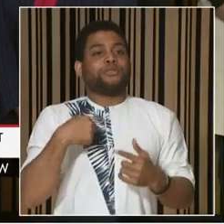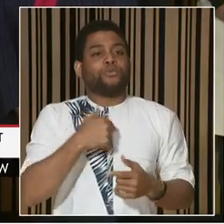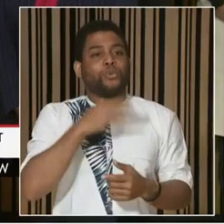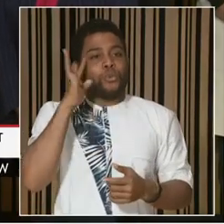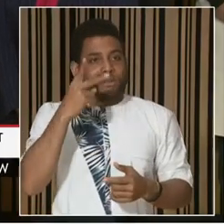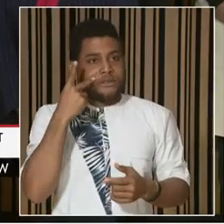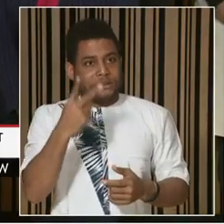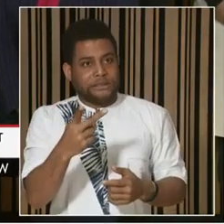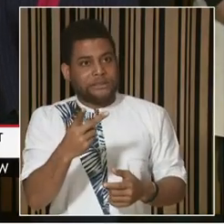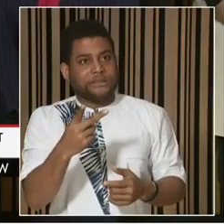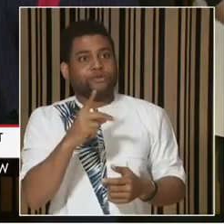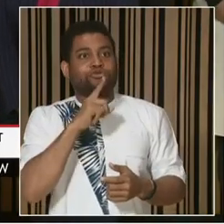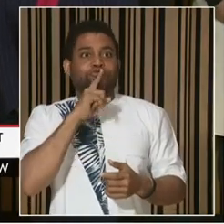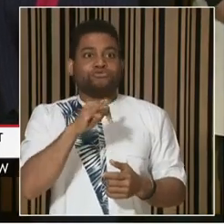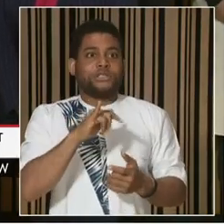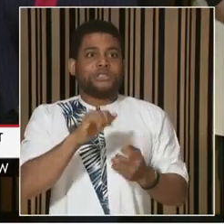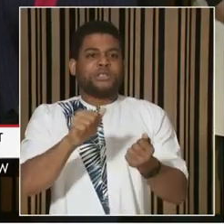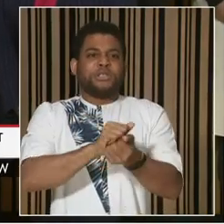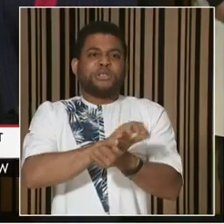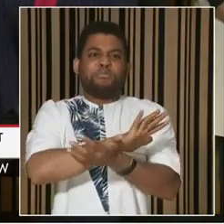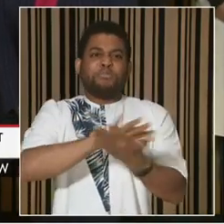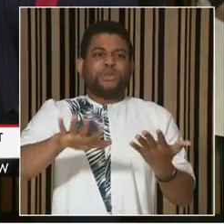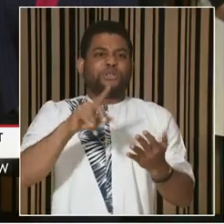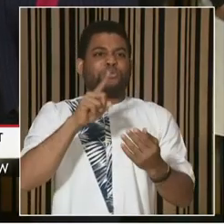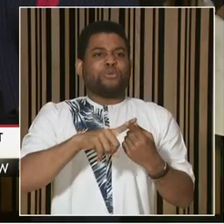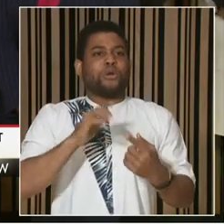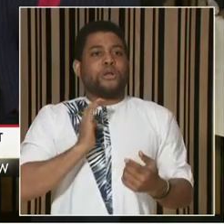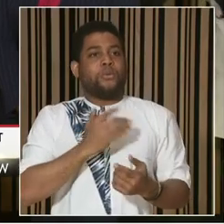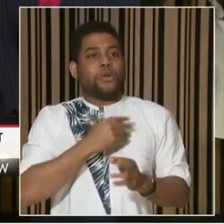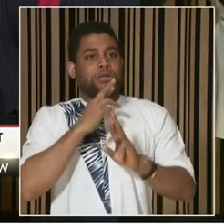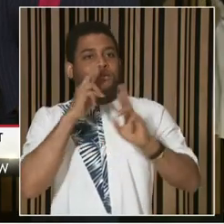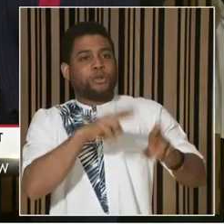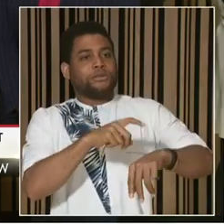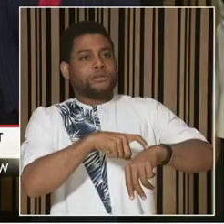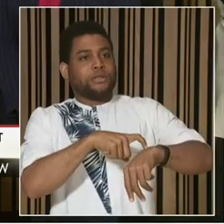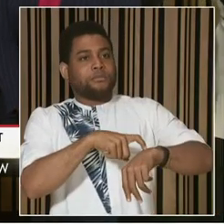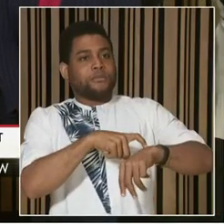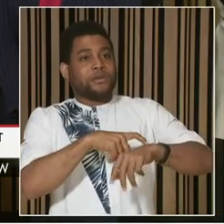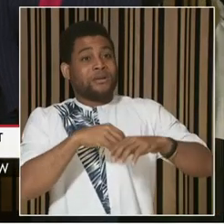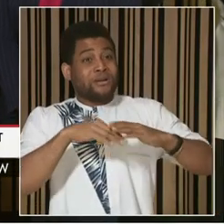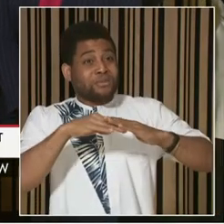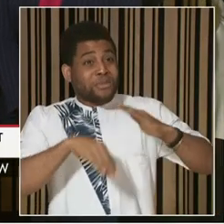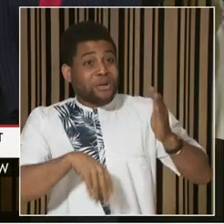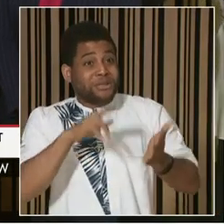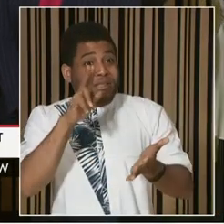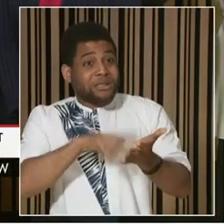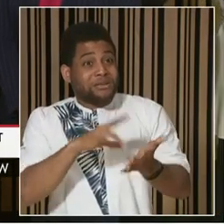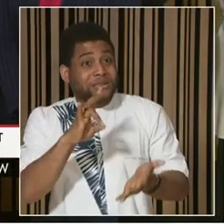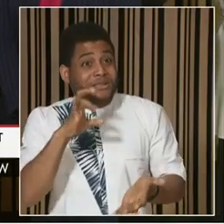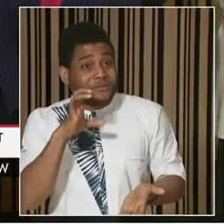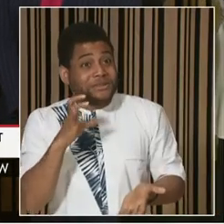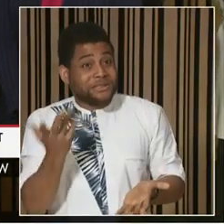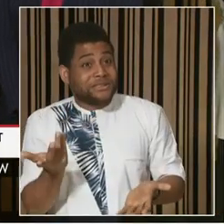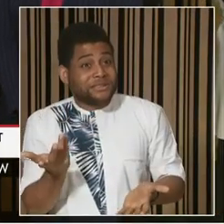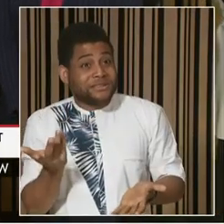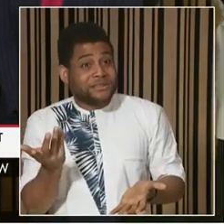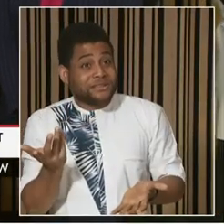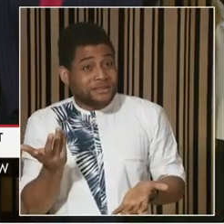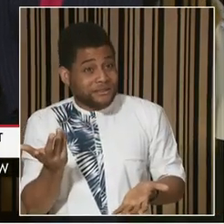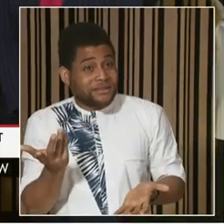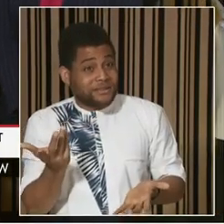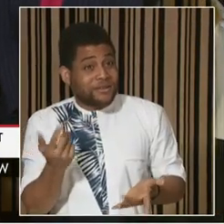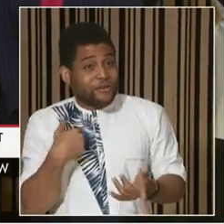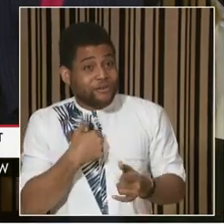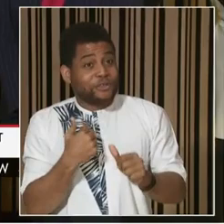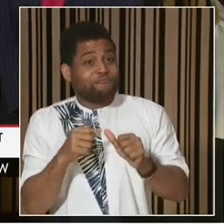real degradation to our response times. We're well below 3,700. So we're going to keep working to retain our